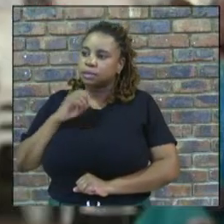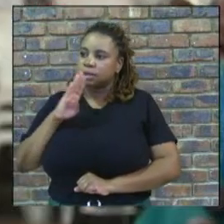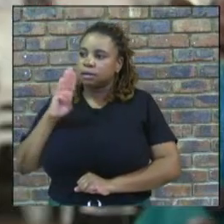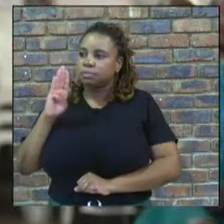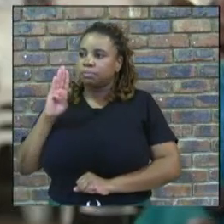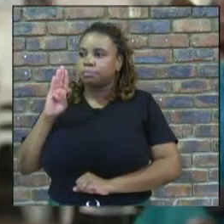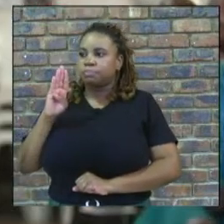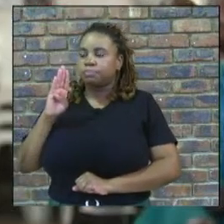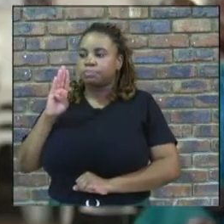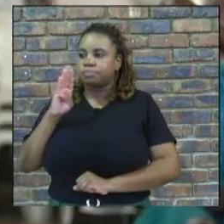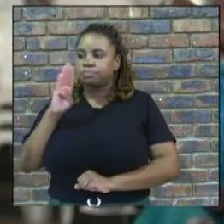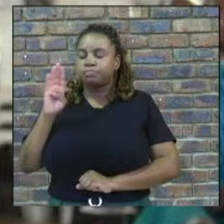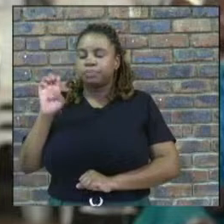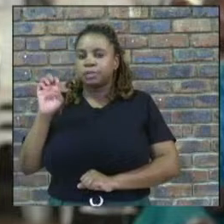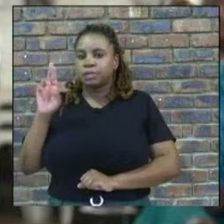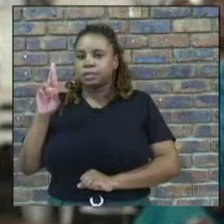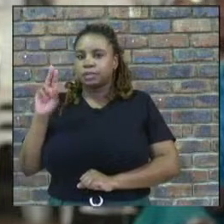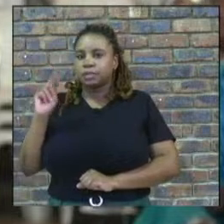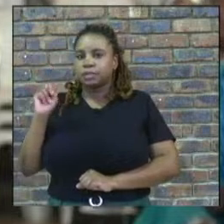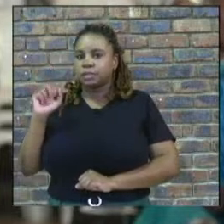88.